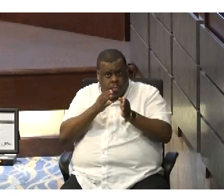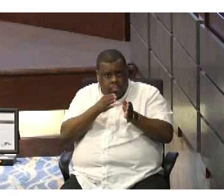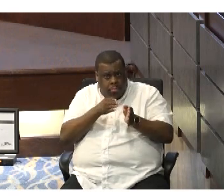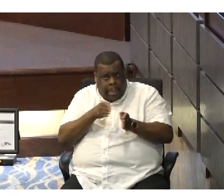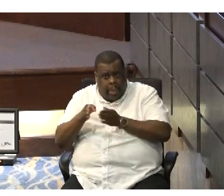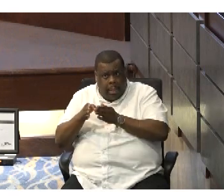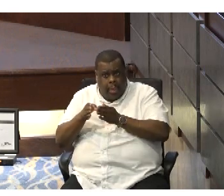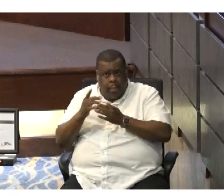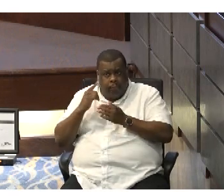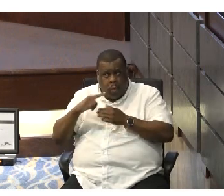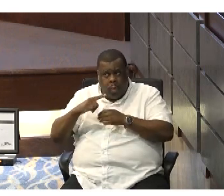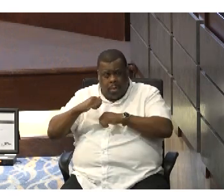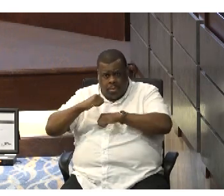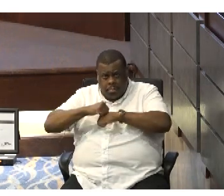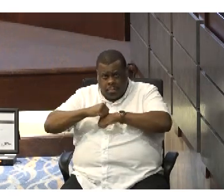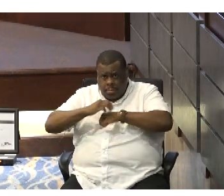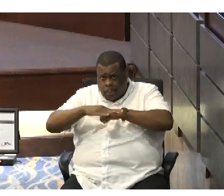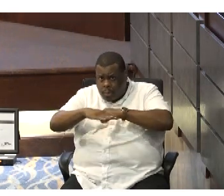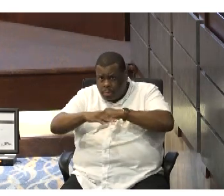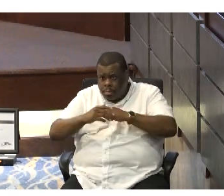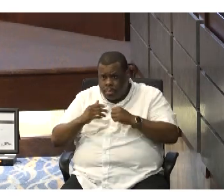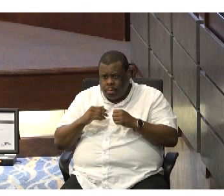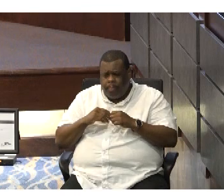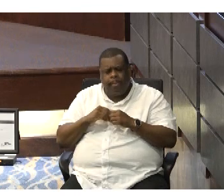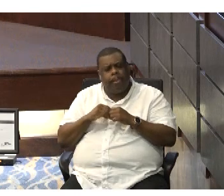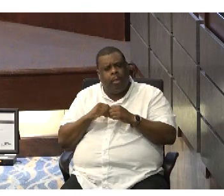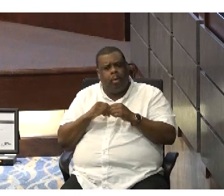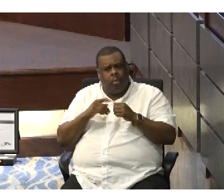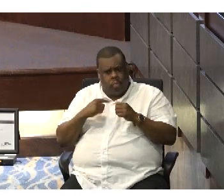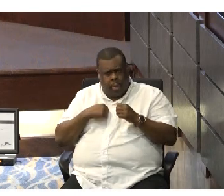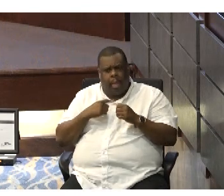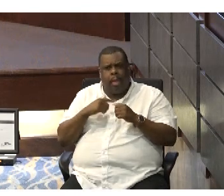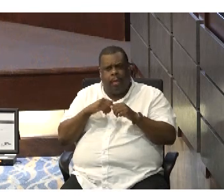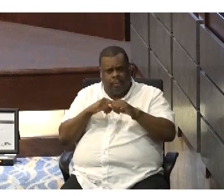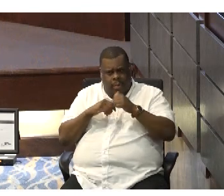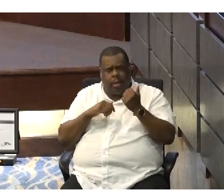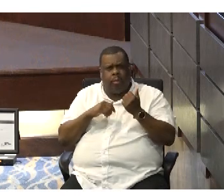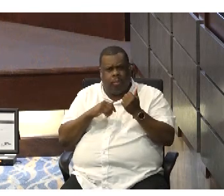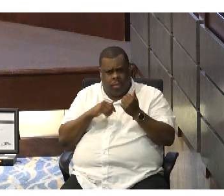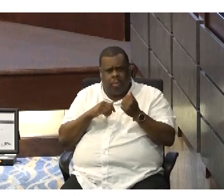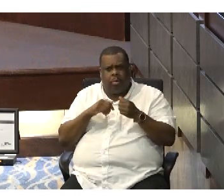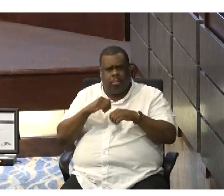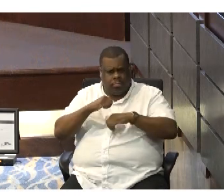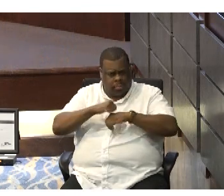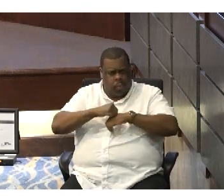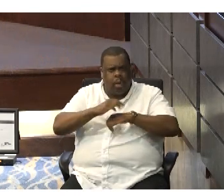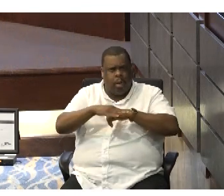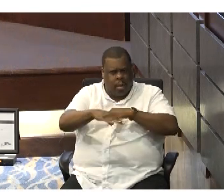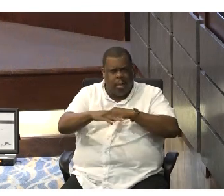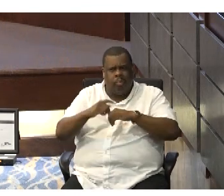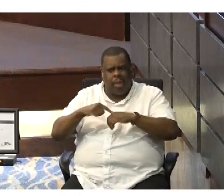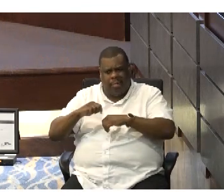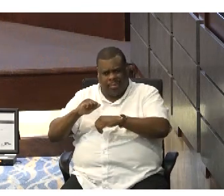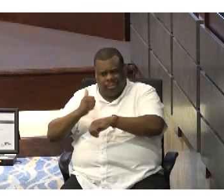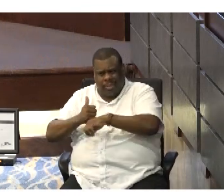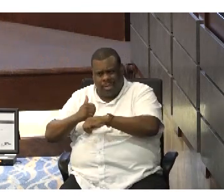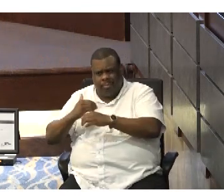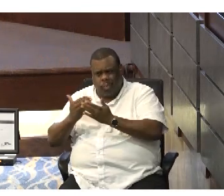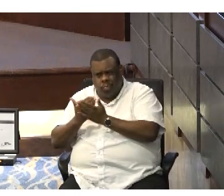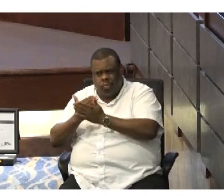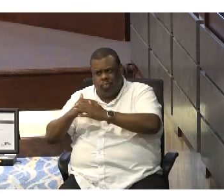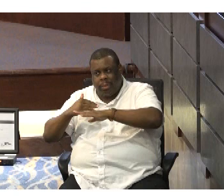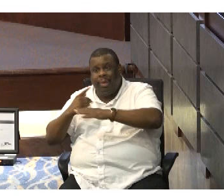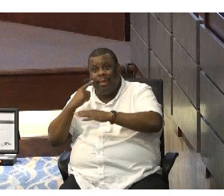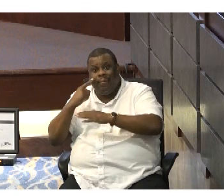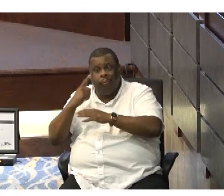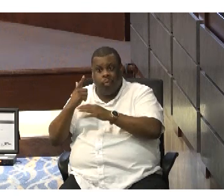one of Well, we also have on infill development in the core, if there isn't a sidewalk, you have to build a sidewalk if you're developing a